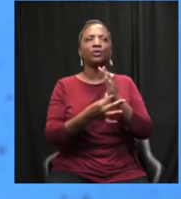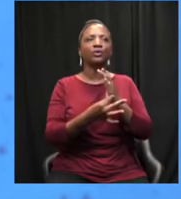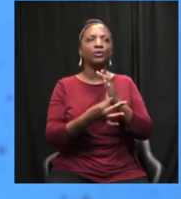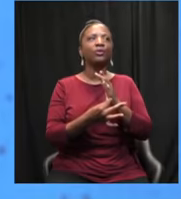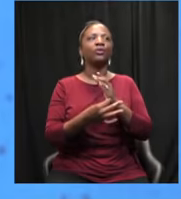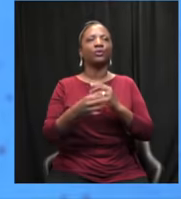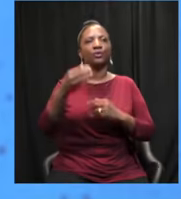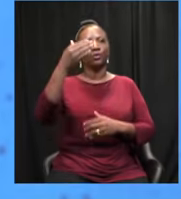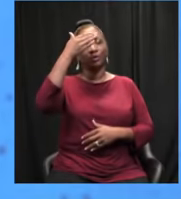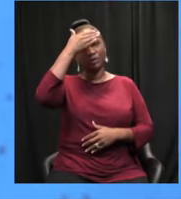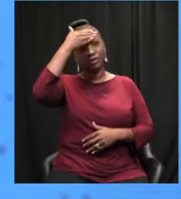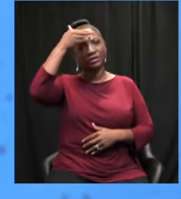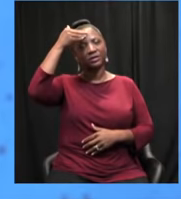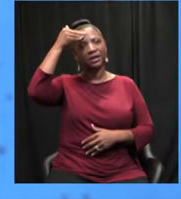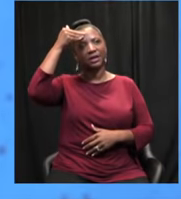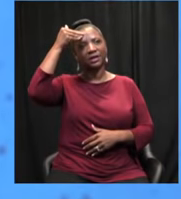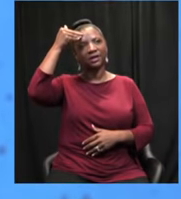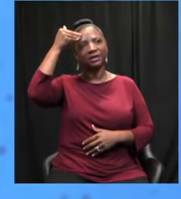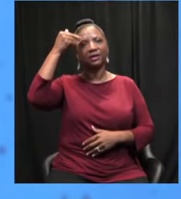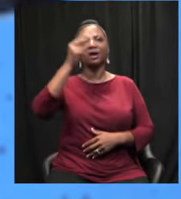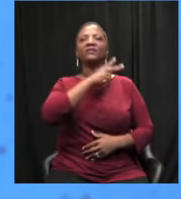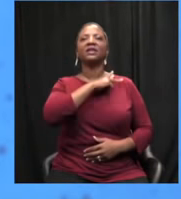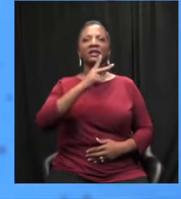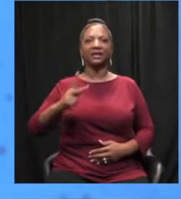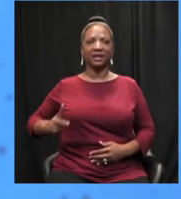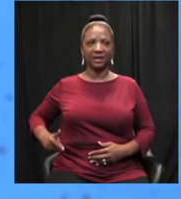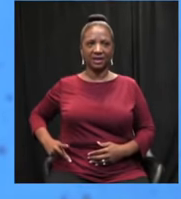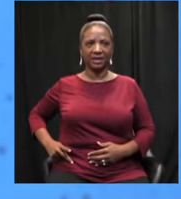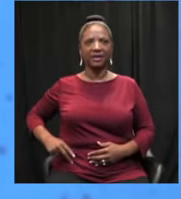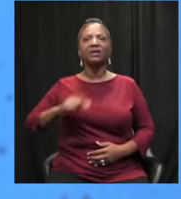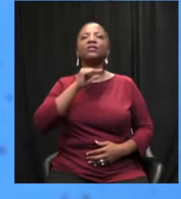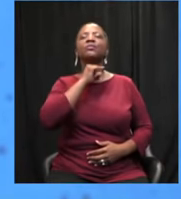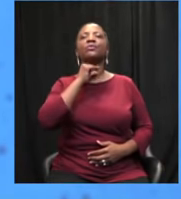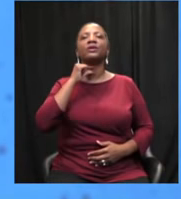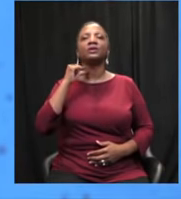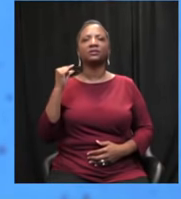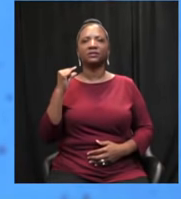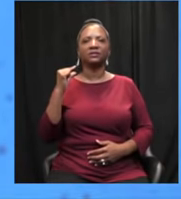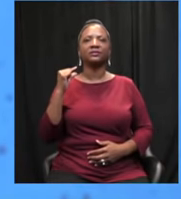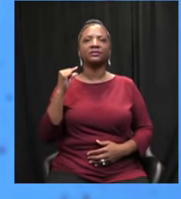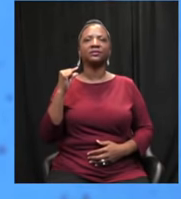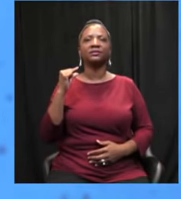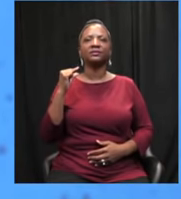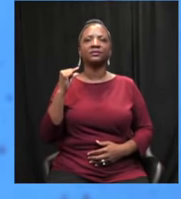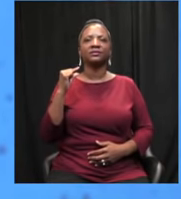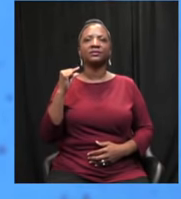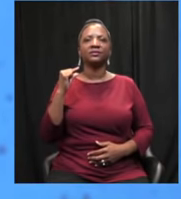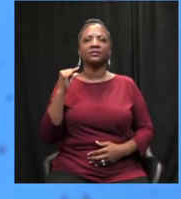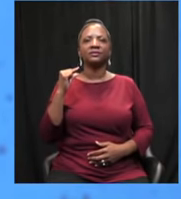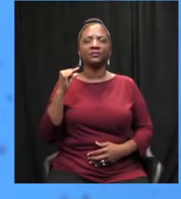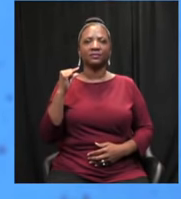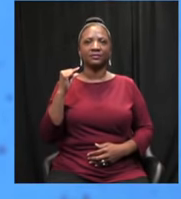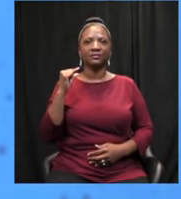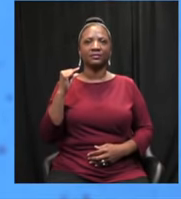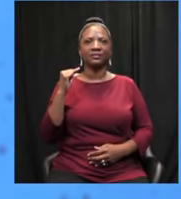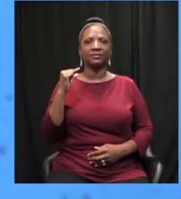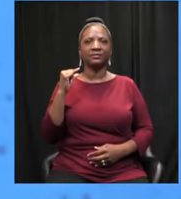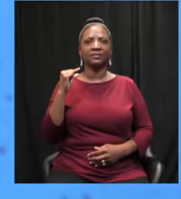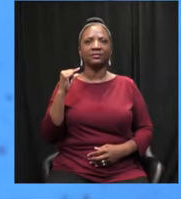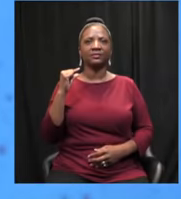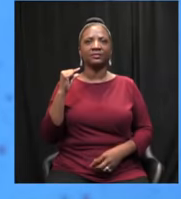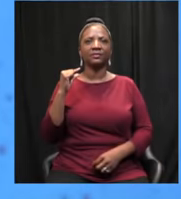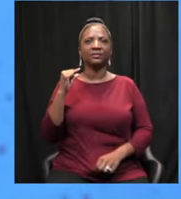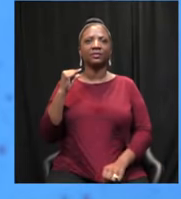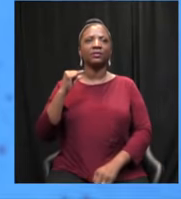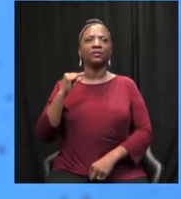on the head of the king or the priest or the anointed one, and they would be called the smeared one, which is where the word Messiah